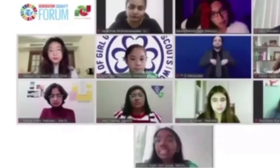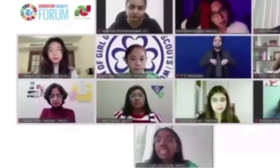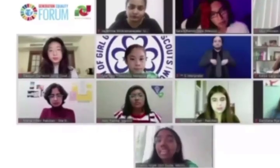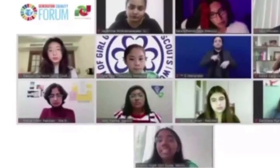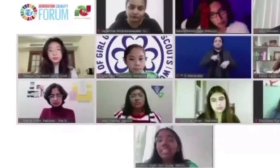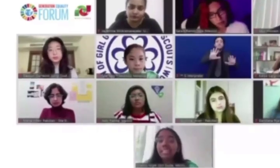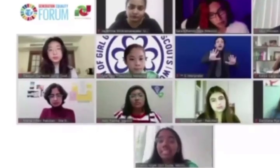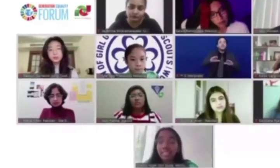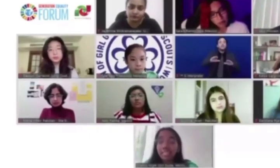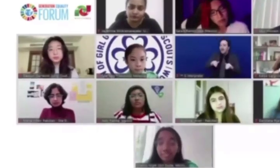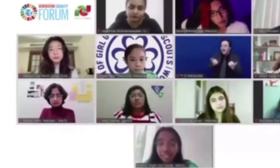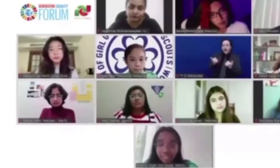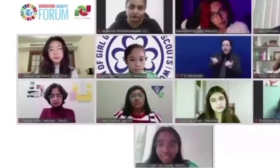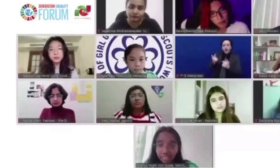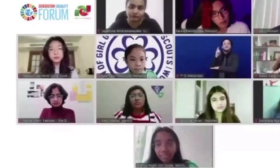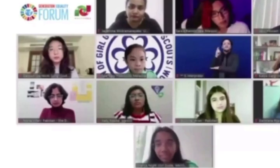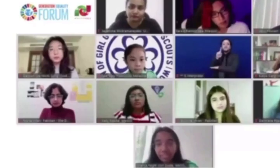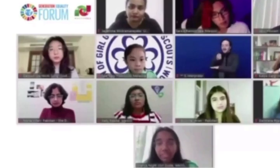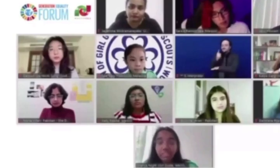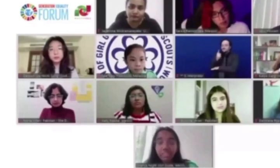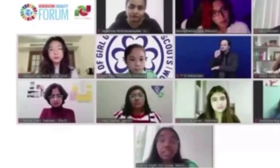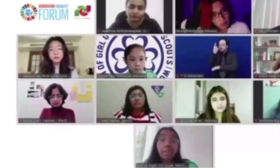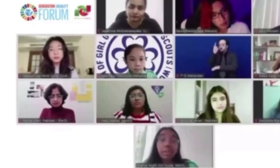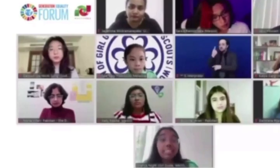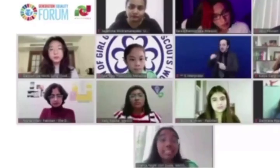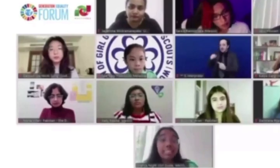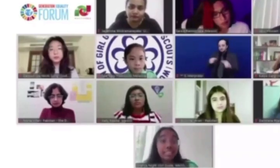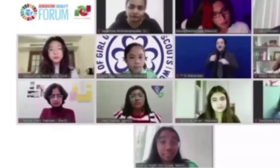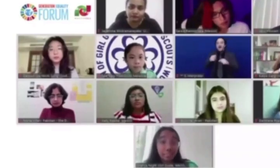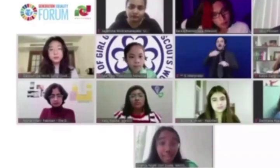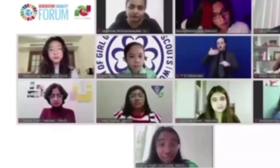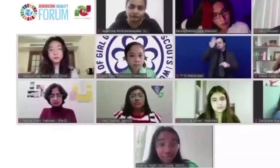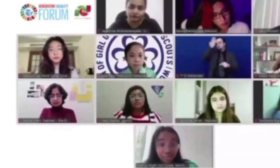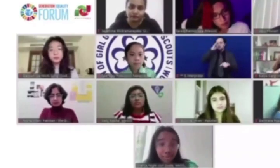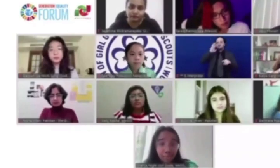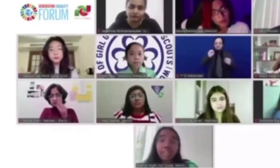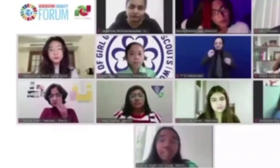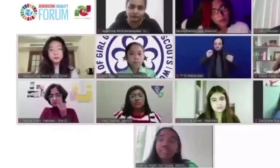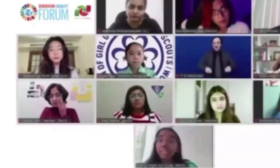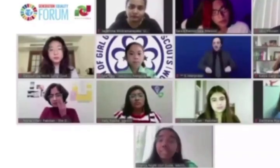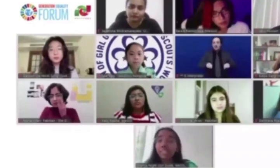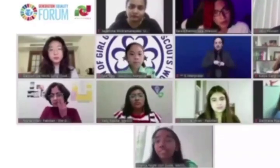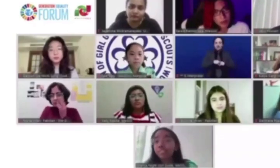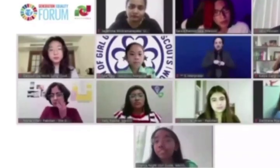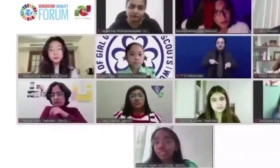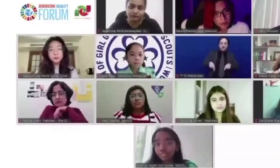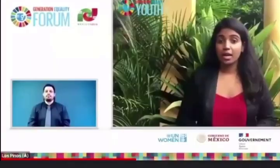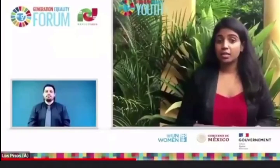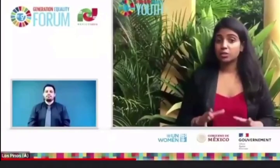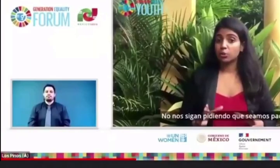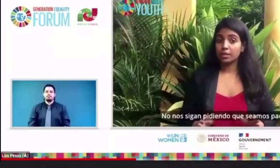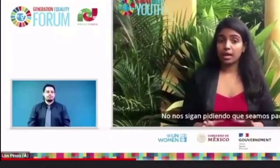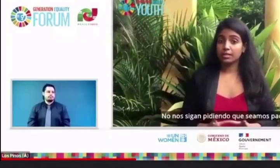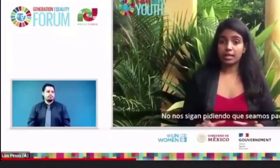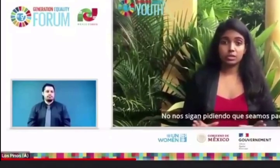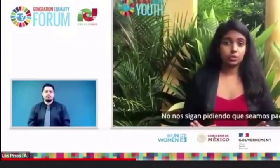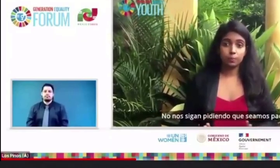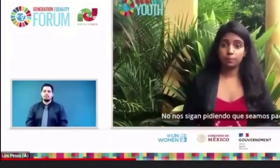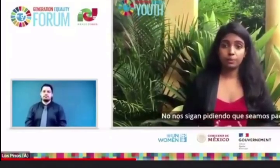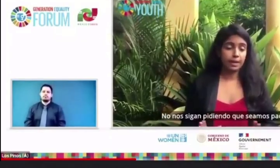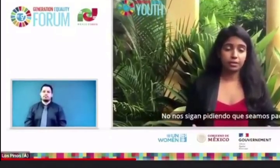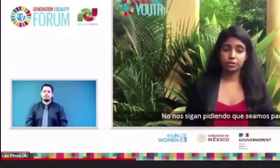have these difficult discussions so that 26 years from now, we will have something to show for ourselves. Don't ask